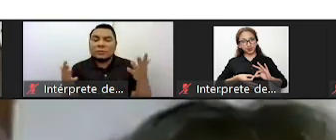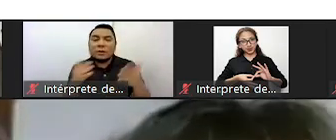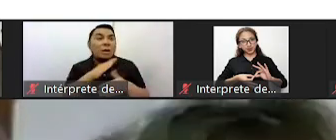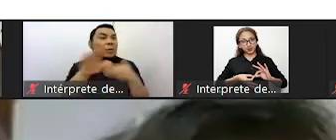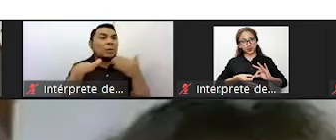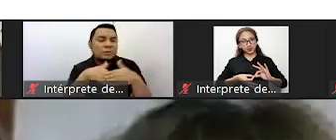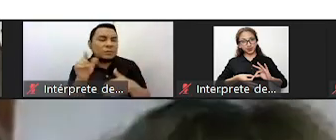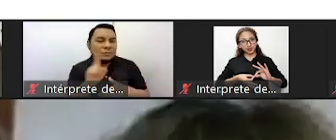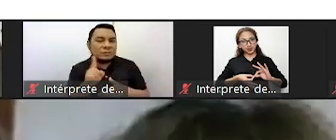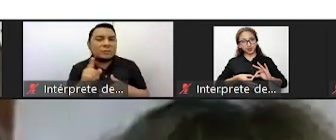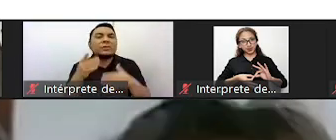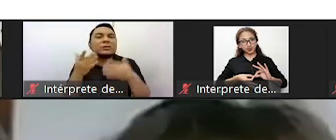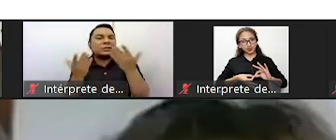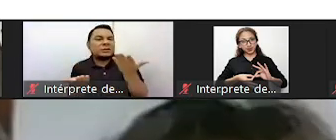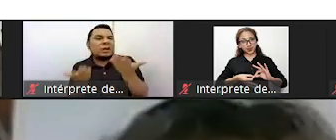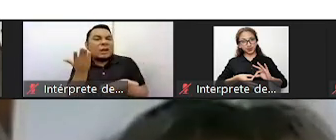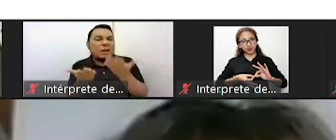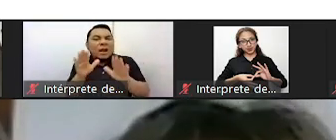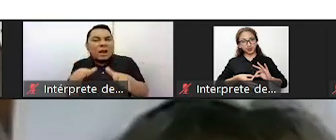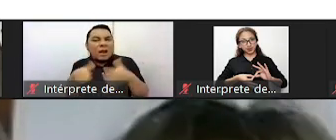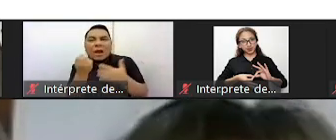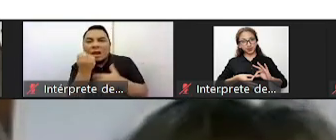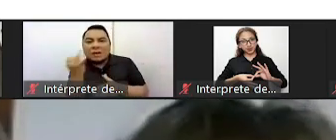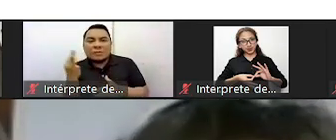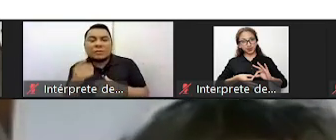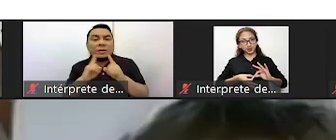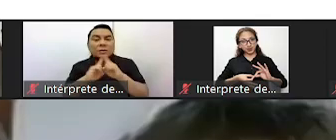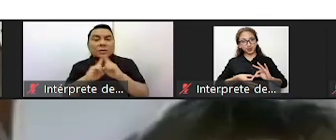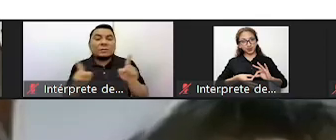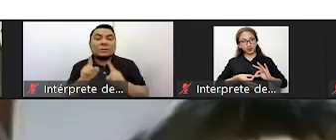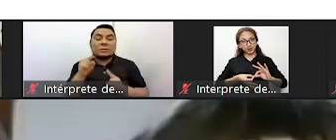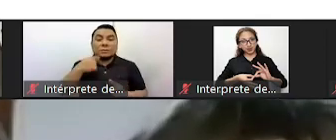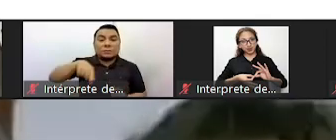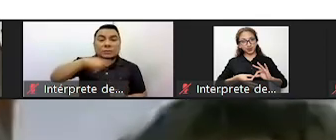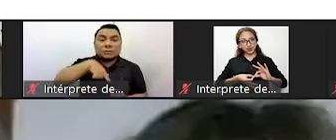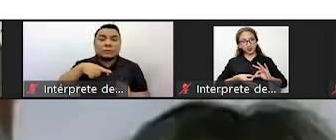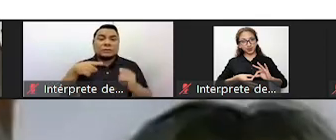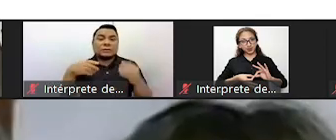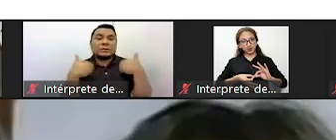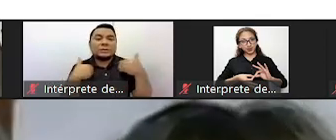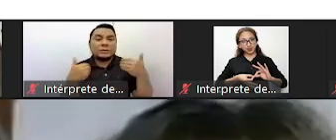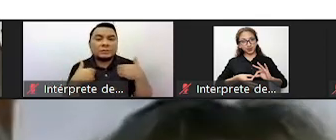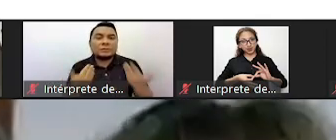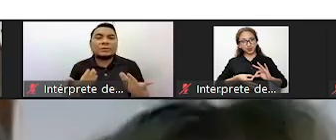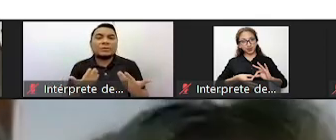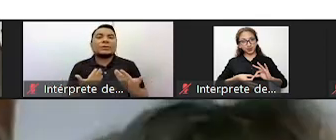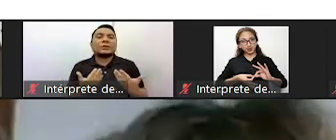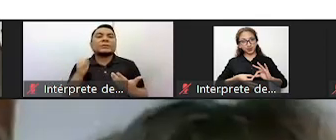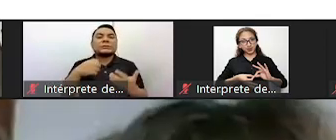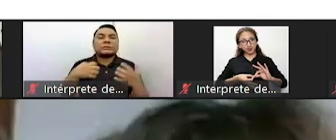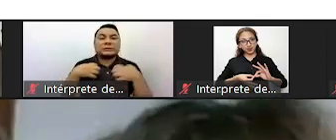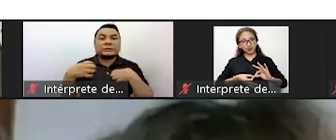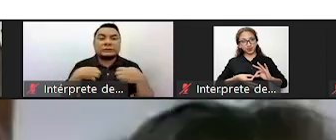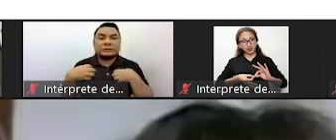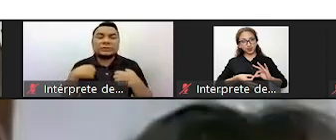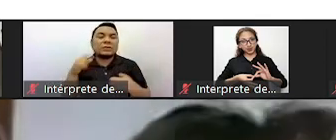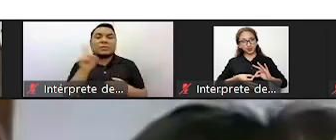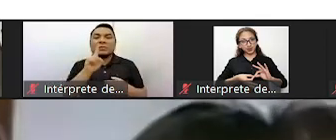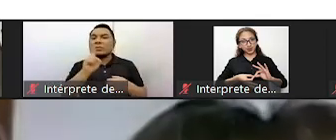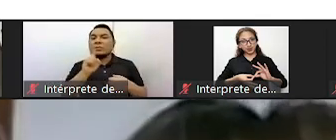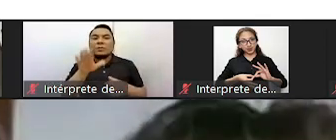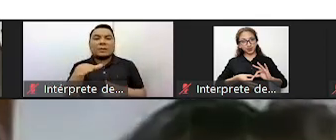do not have it maybe some not all but and most of them we